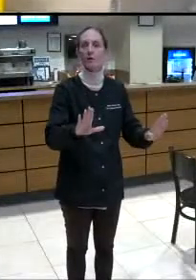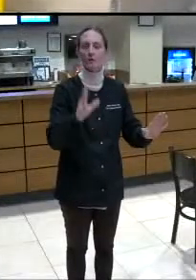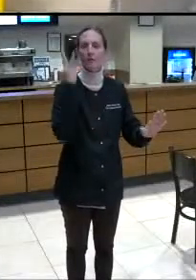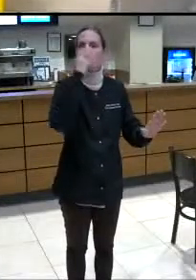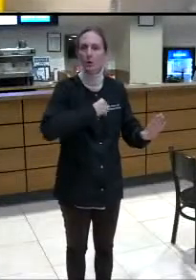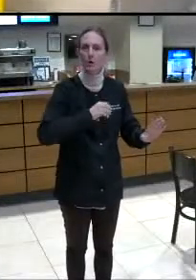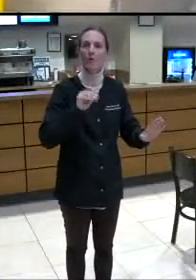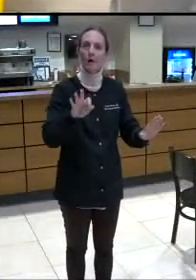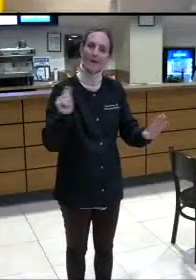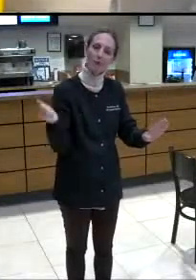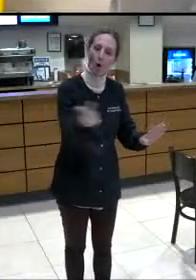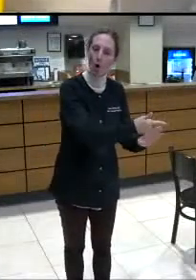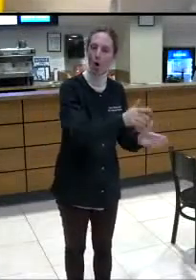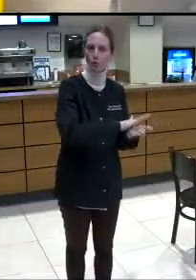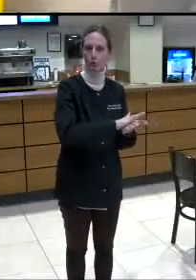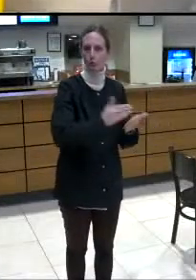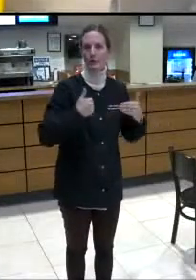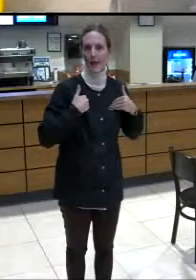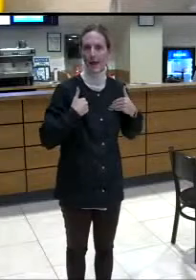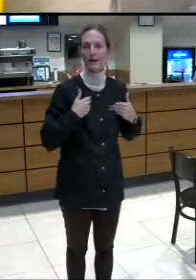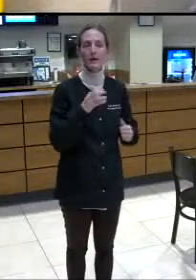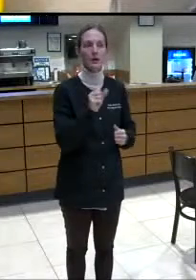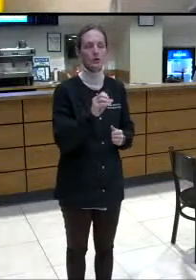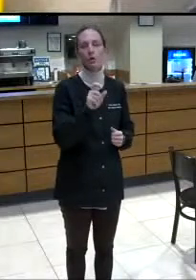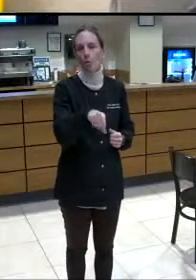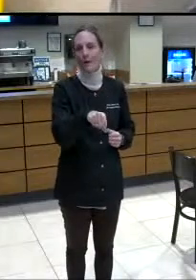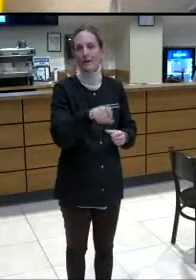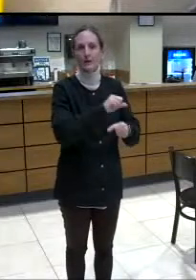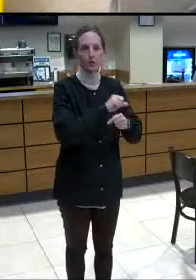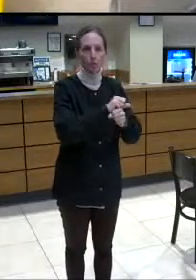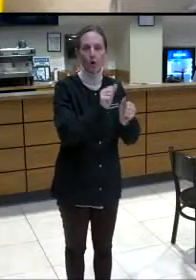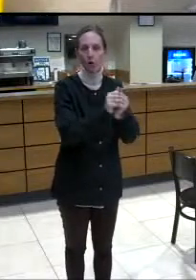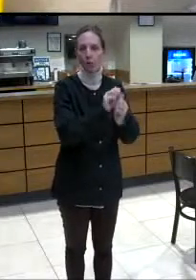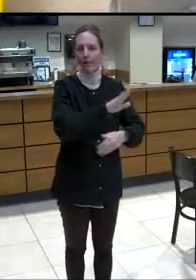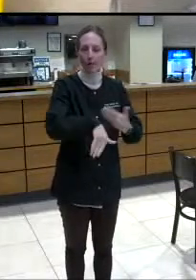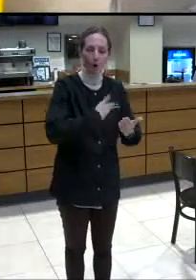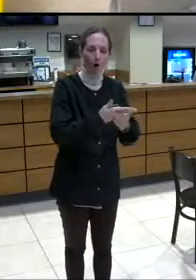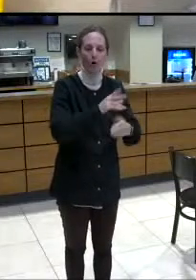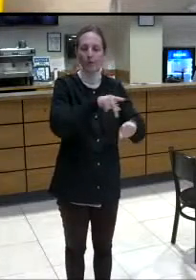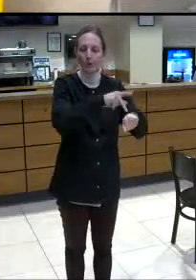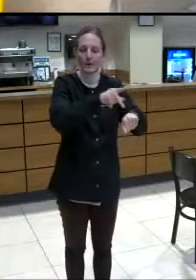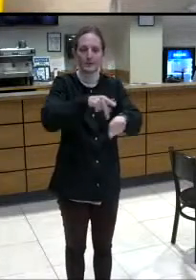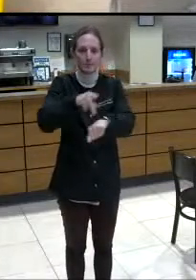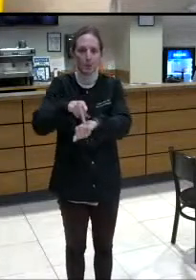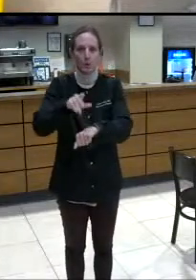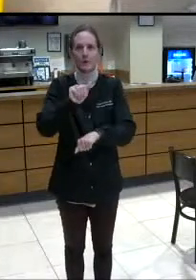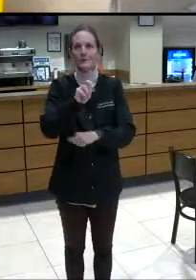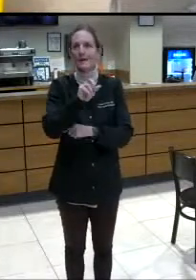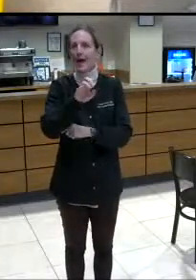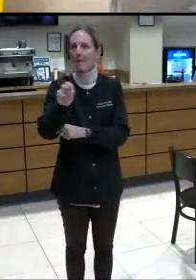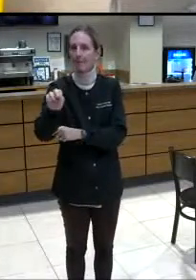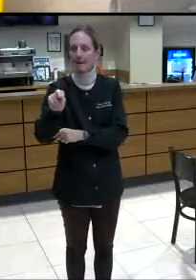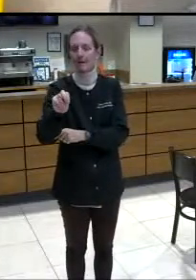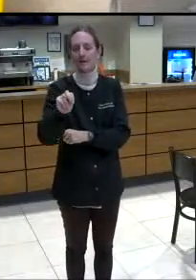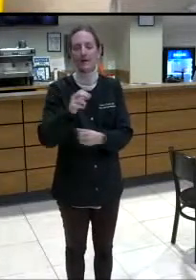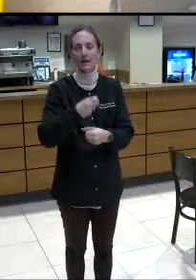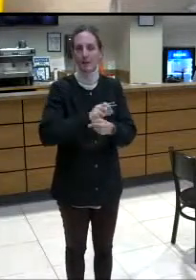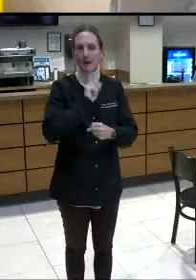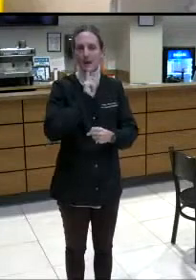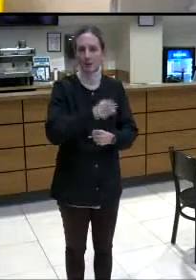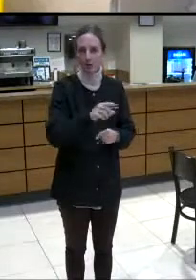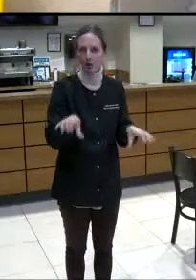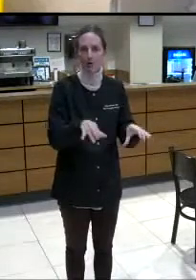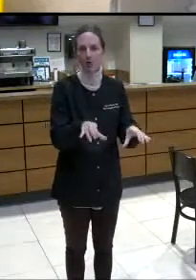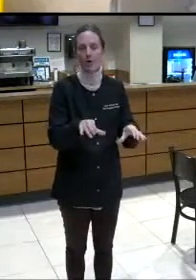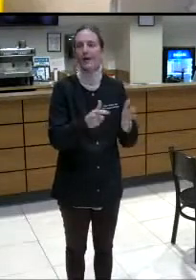got to work intentionally with those principals and administrators to make sure that they're doing those things. It